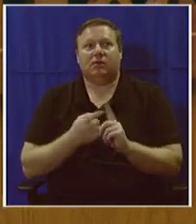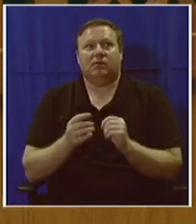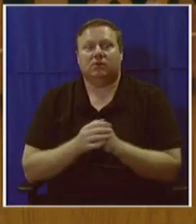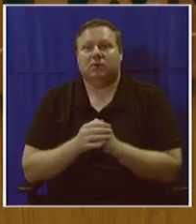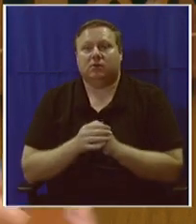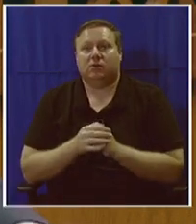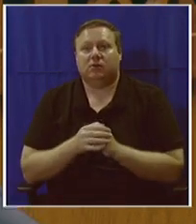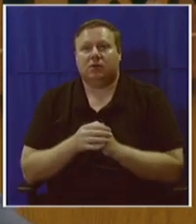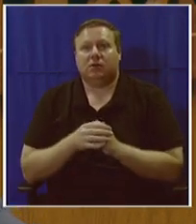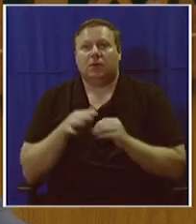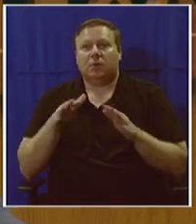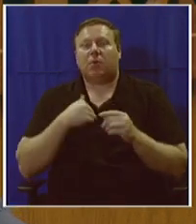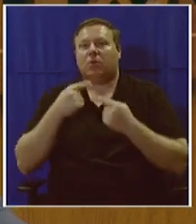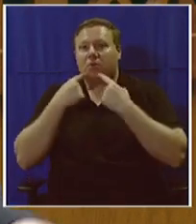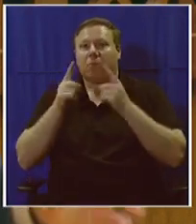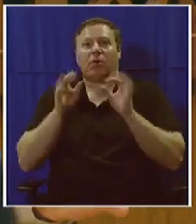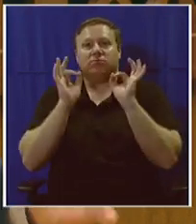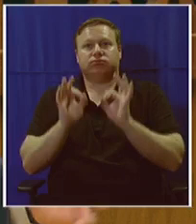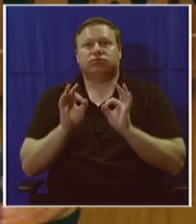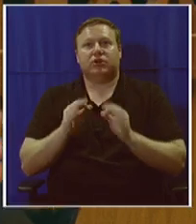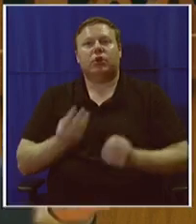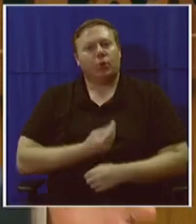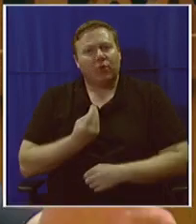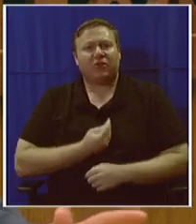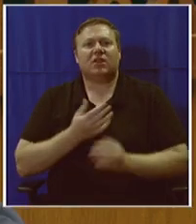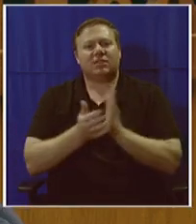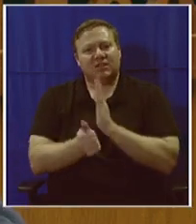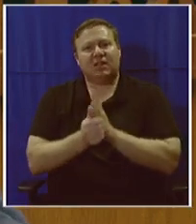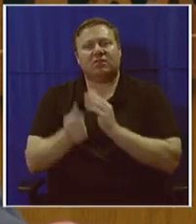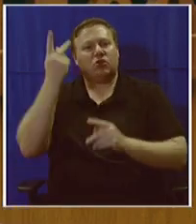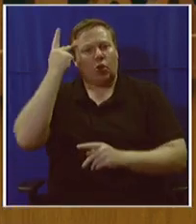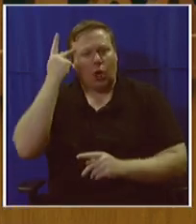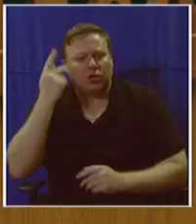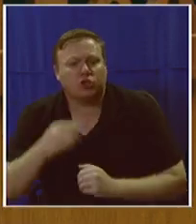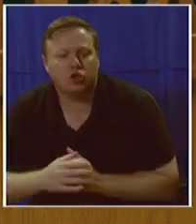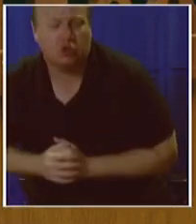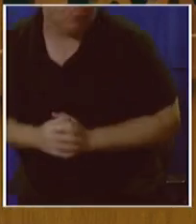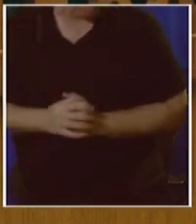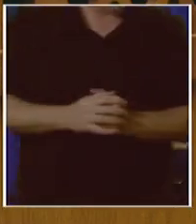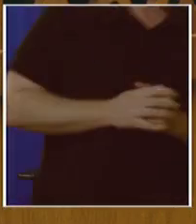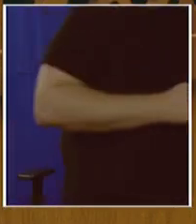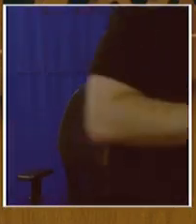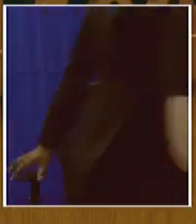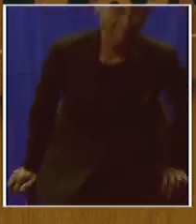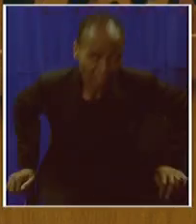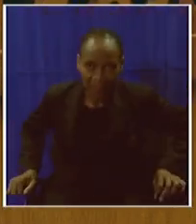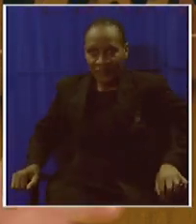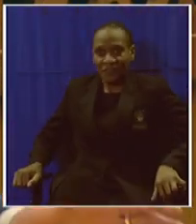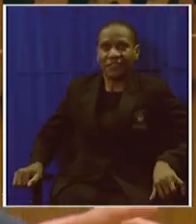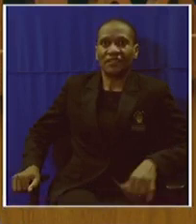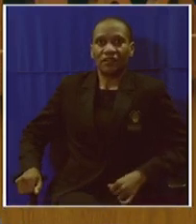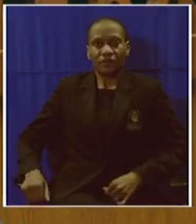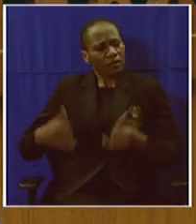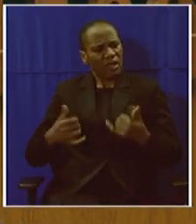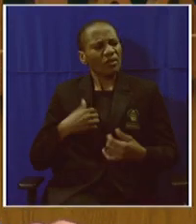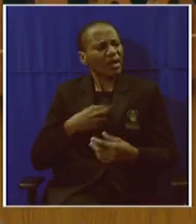spoken about the Honorable Shlongwa's youthfulness, skills, and knowledge, and we support the sentiments that have been expressed. And we were